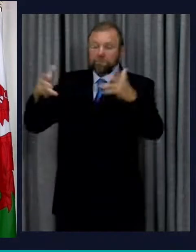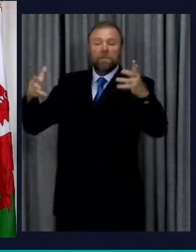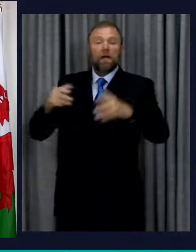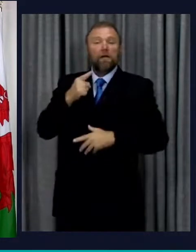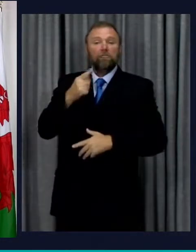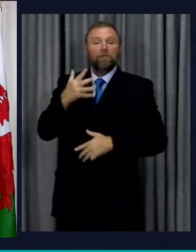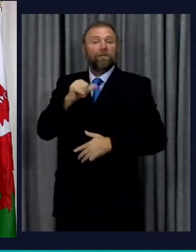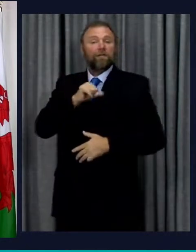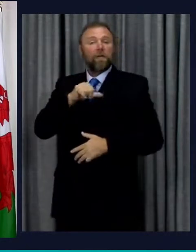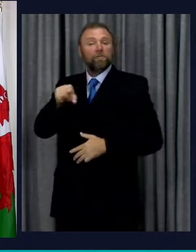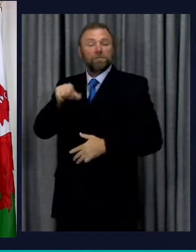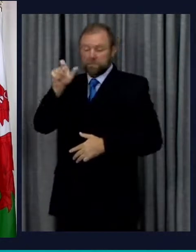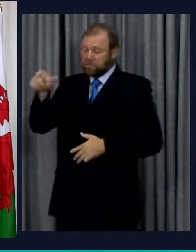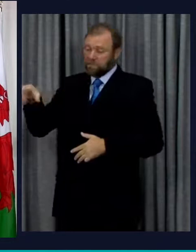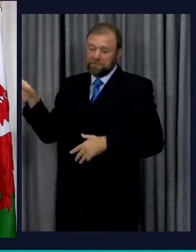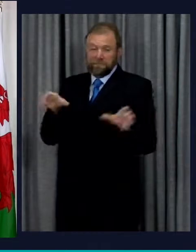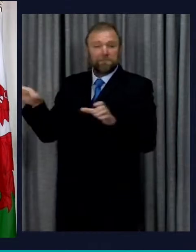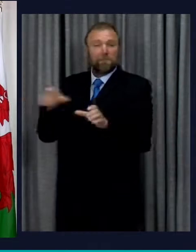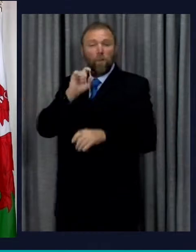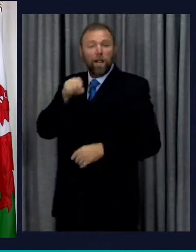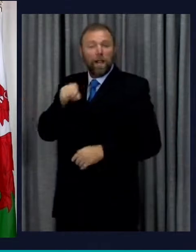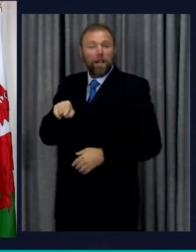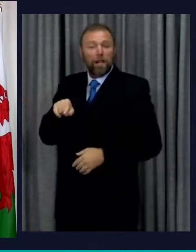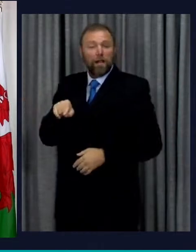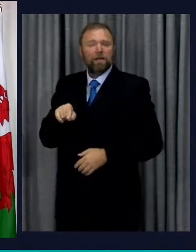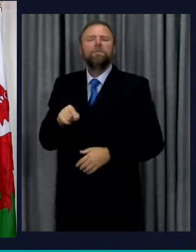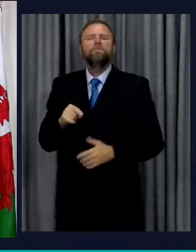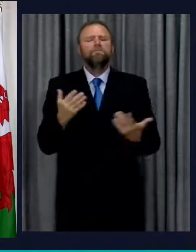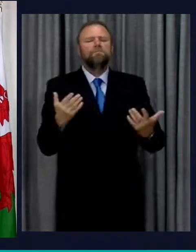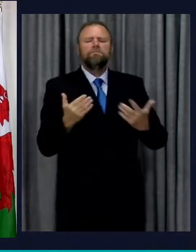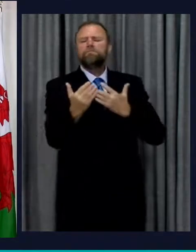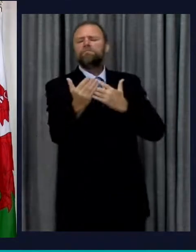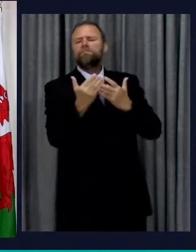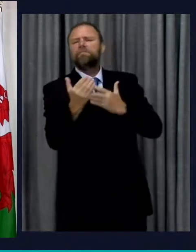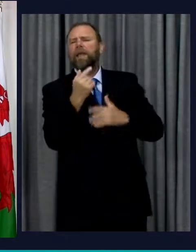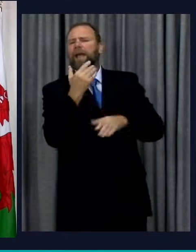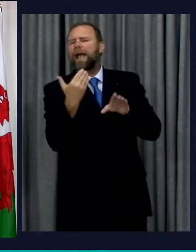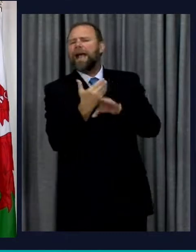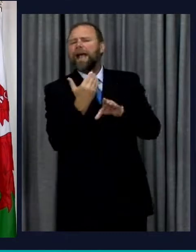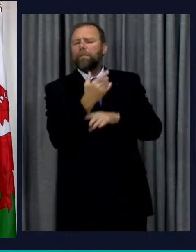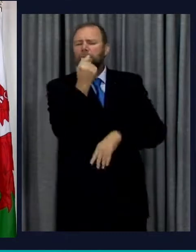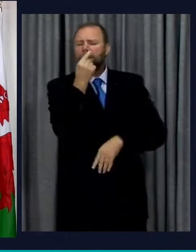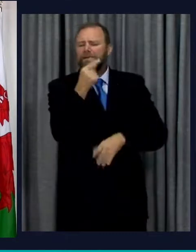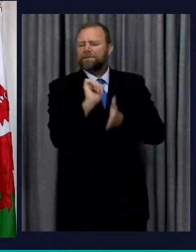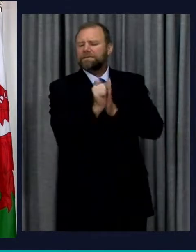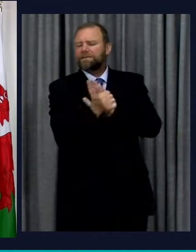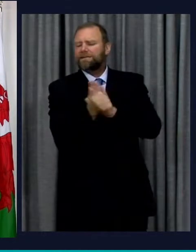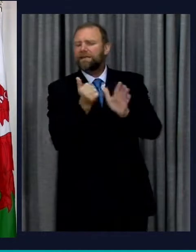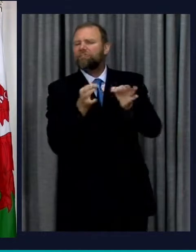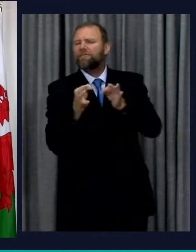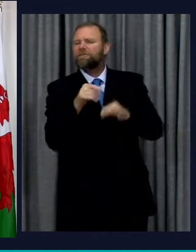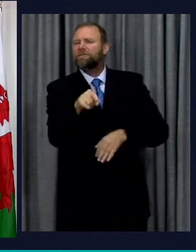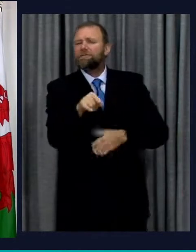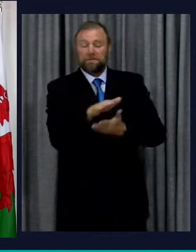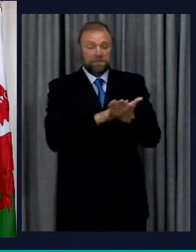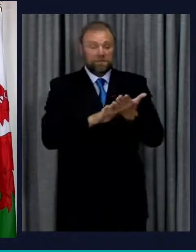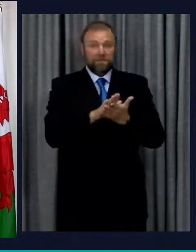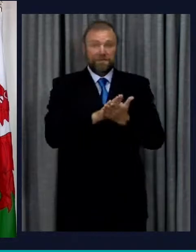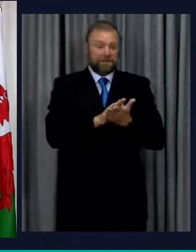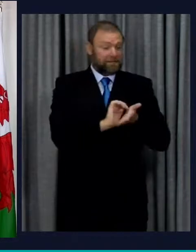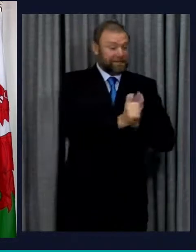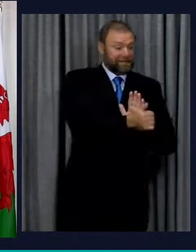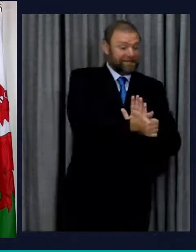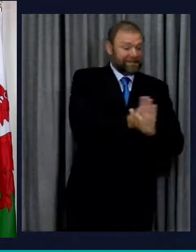Welsh parliamentary term. And our upcoming employability and skills strategy will build on our record of narrowing the skills